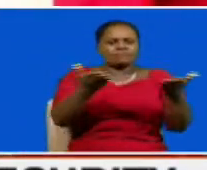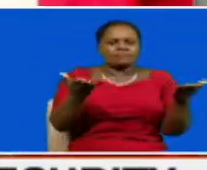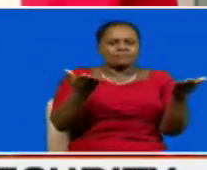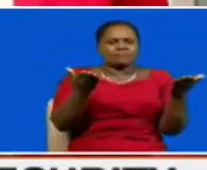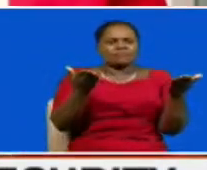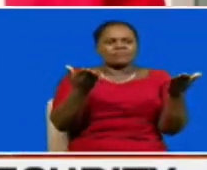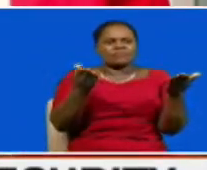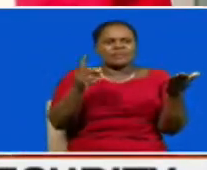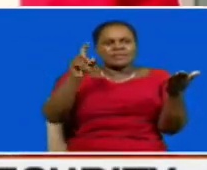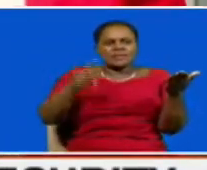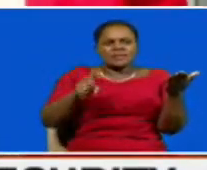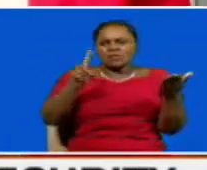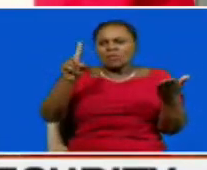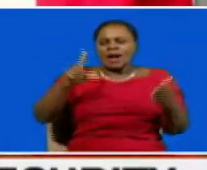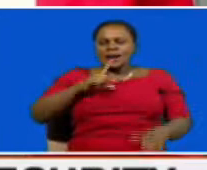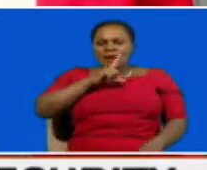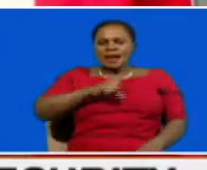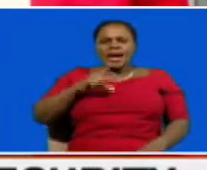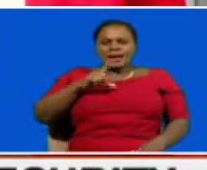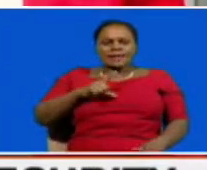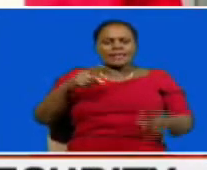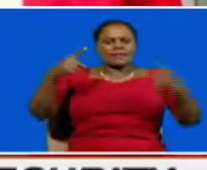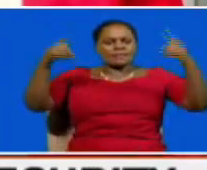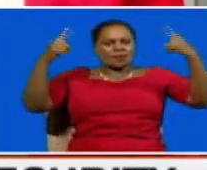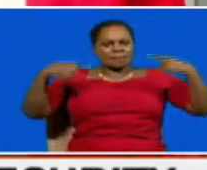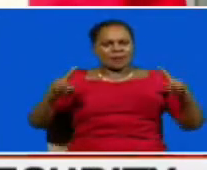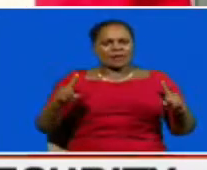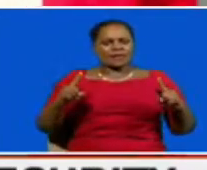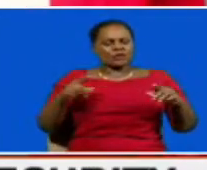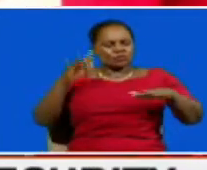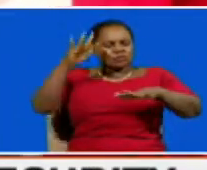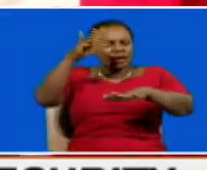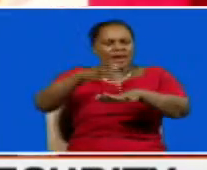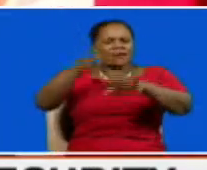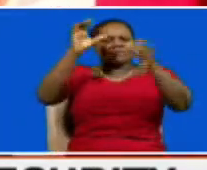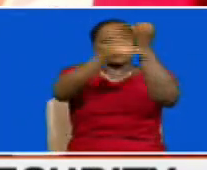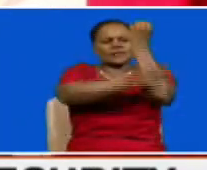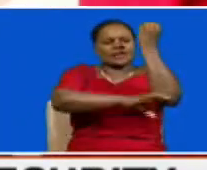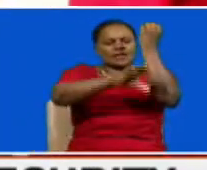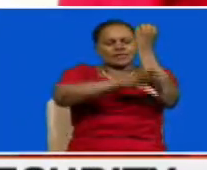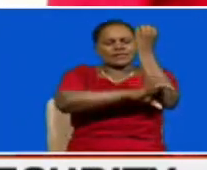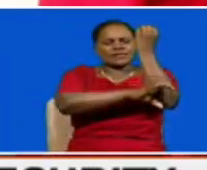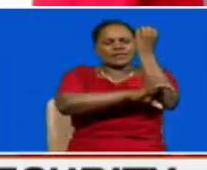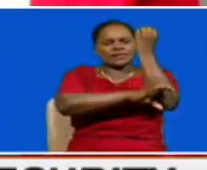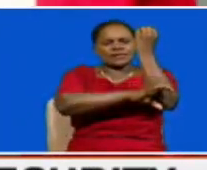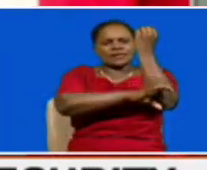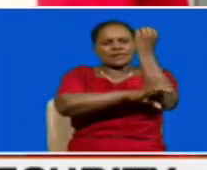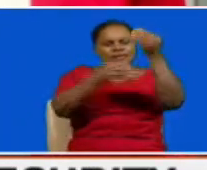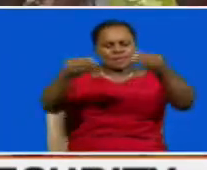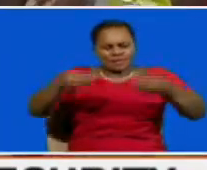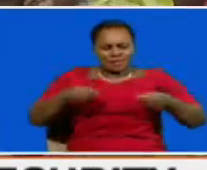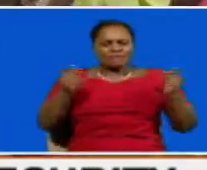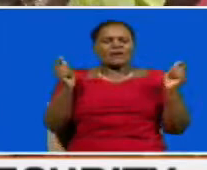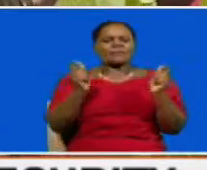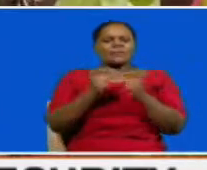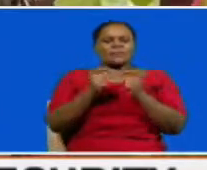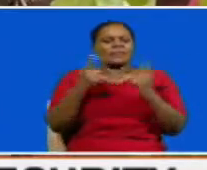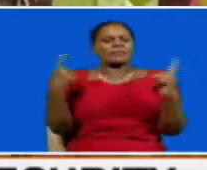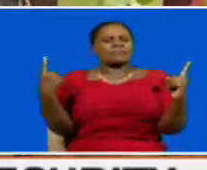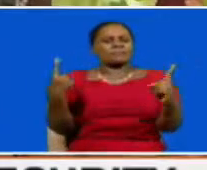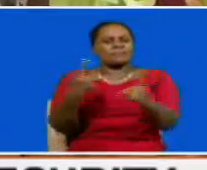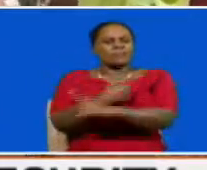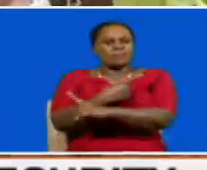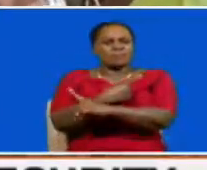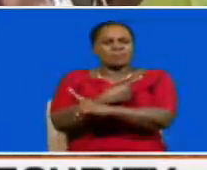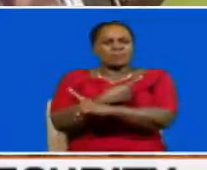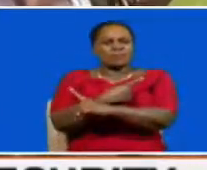need one lucky break to hurt our country and inflict us with pain. Contrary to